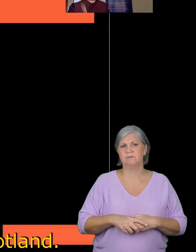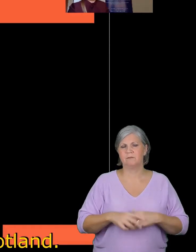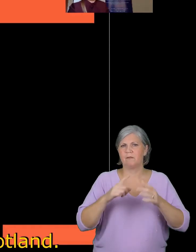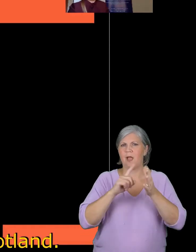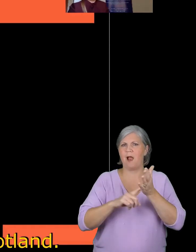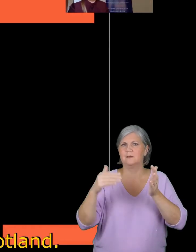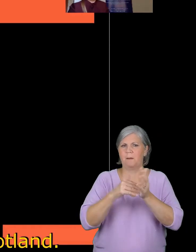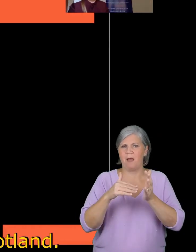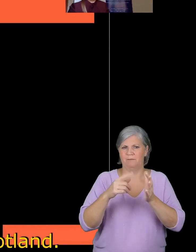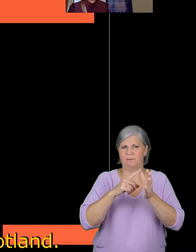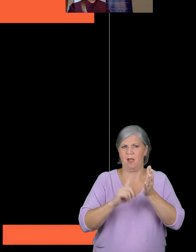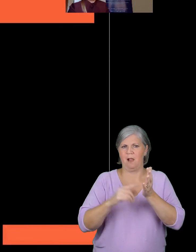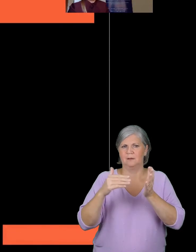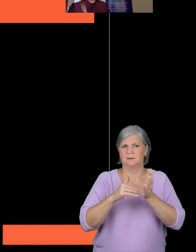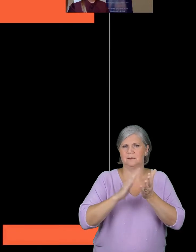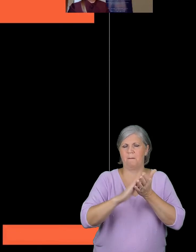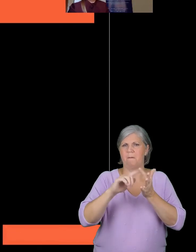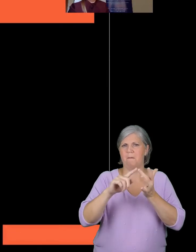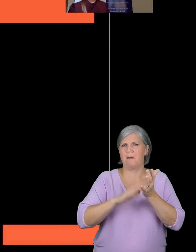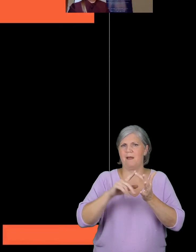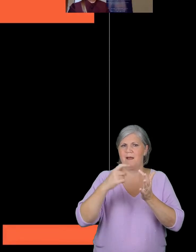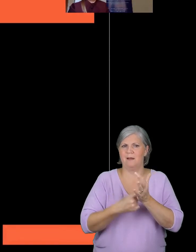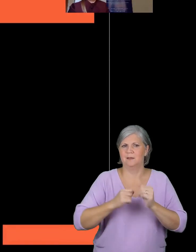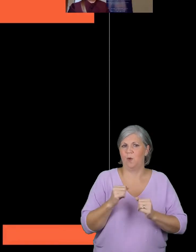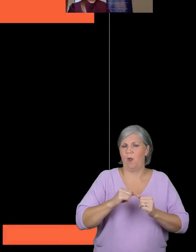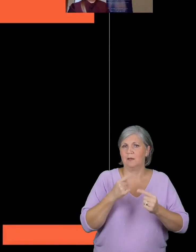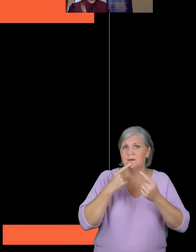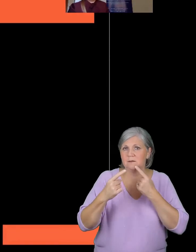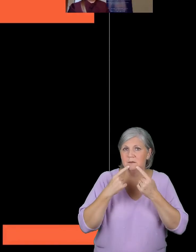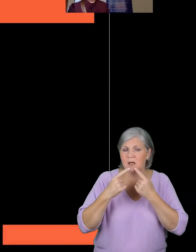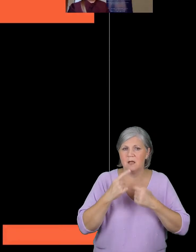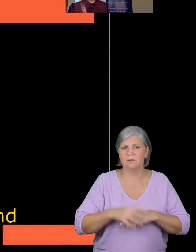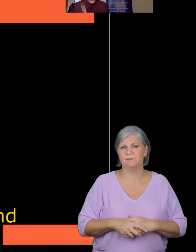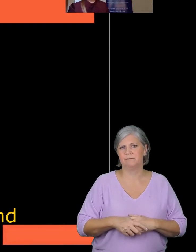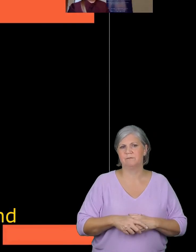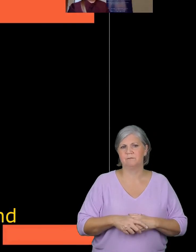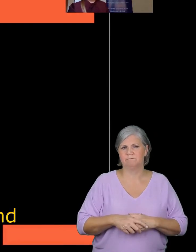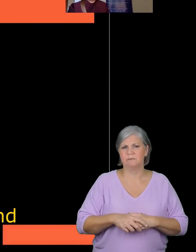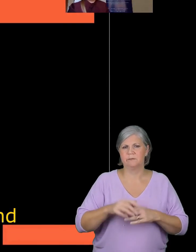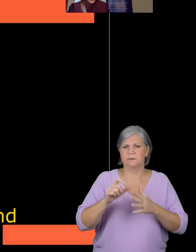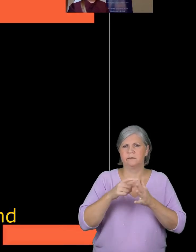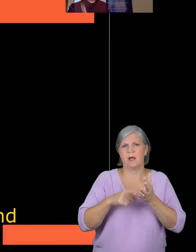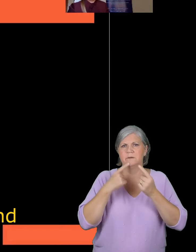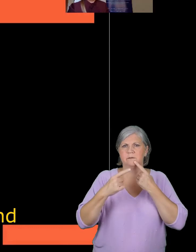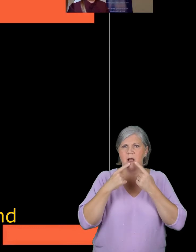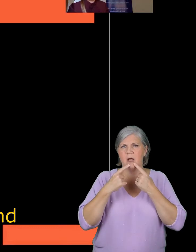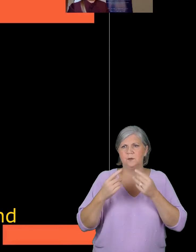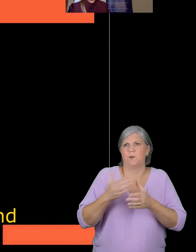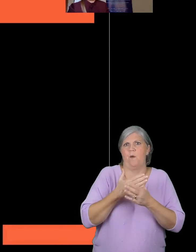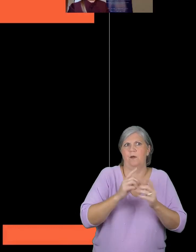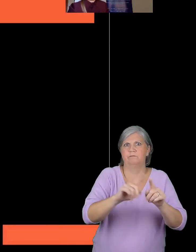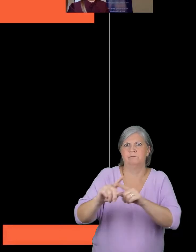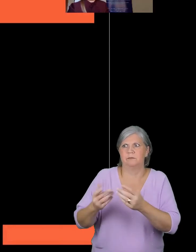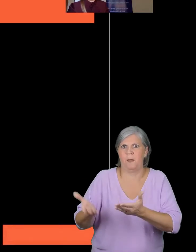from Alzheimer's Scotland, a comparison of the two data sources, the discussion group, and